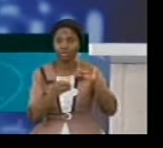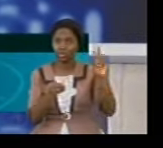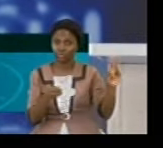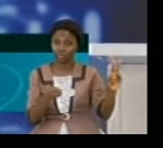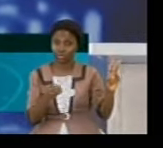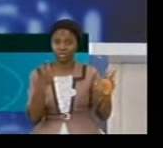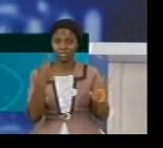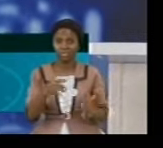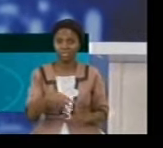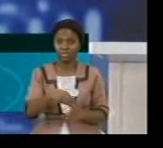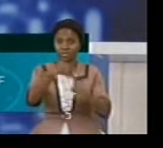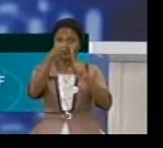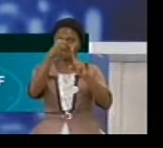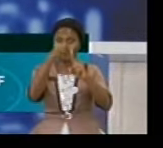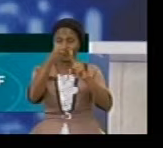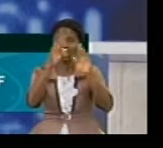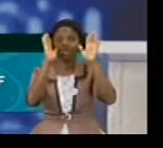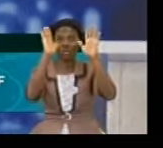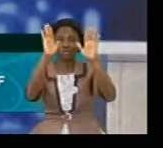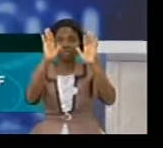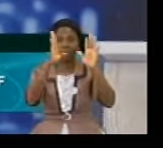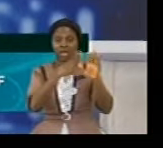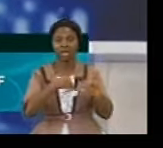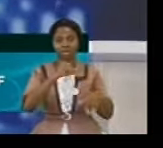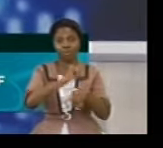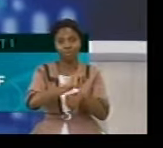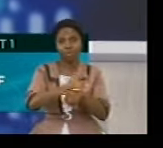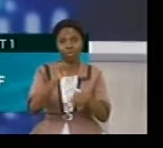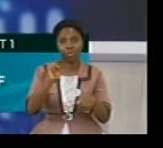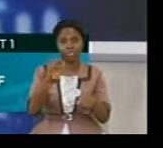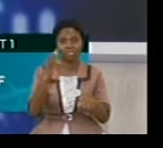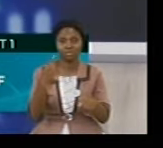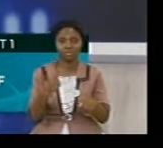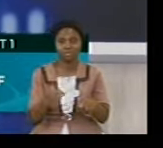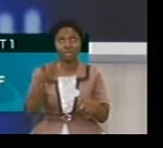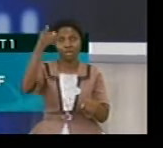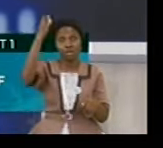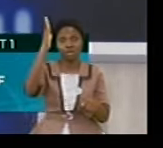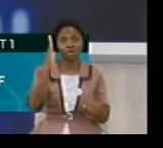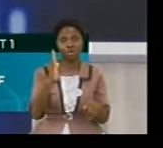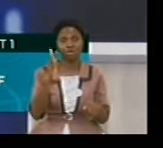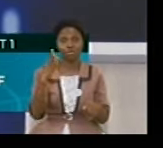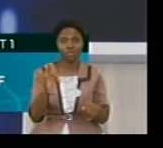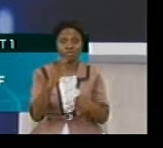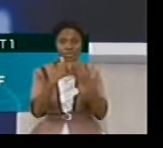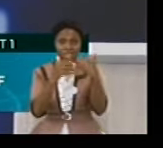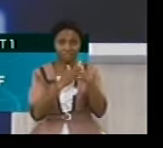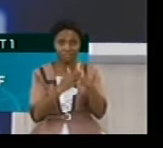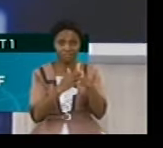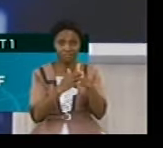the spectacular signs and works of the God of heaven.